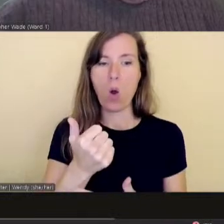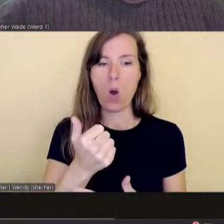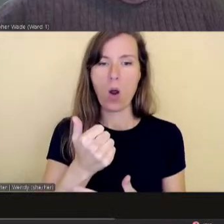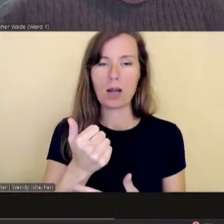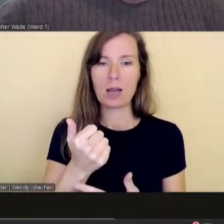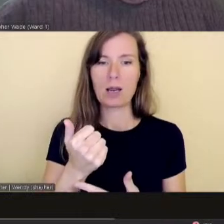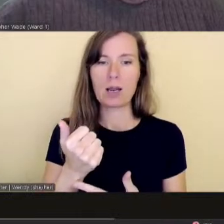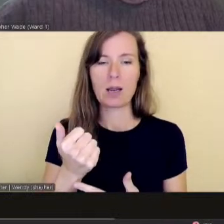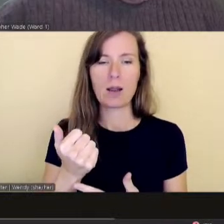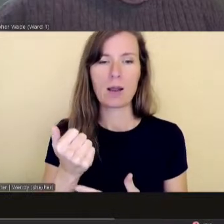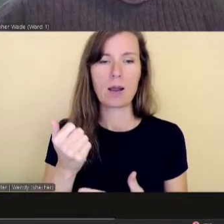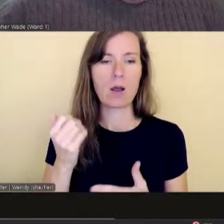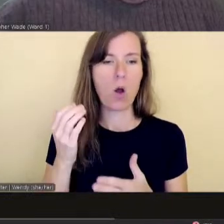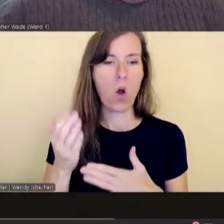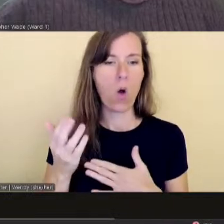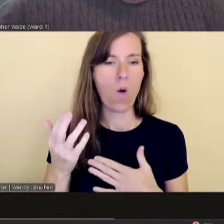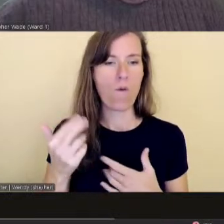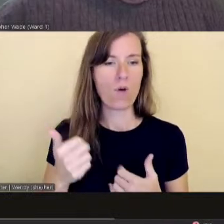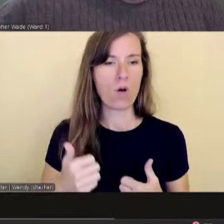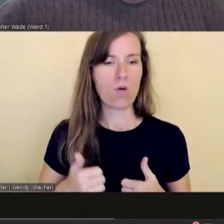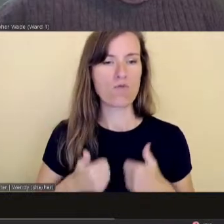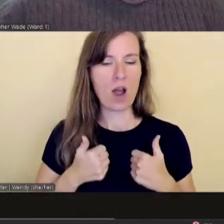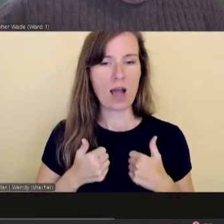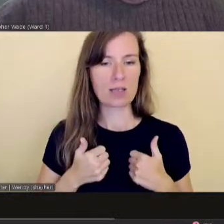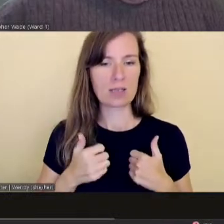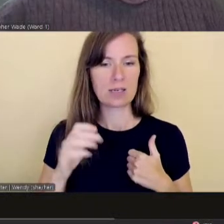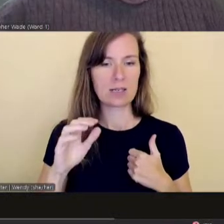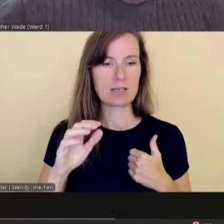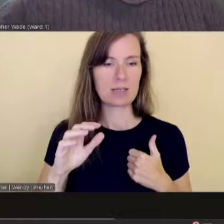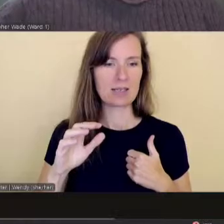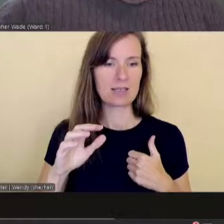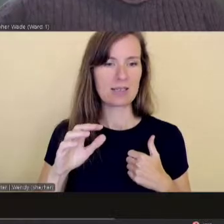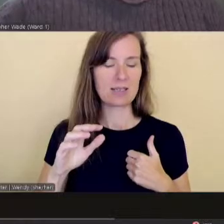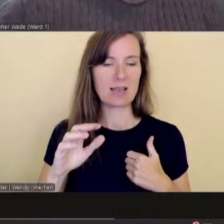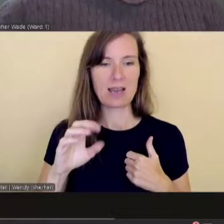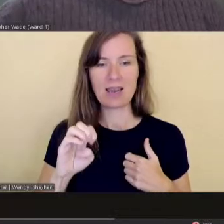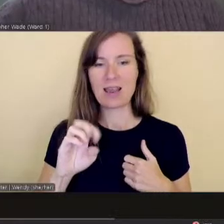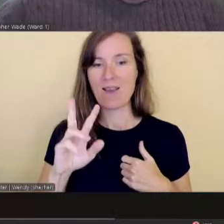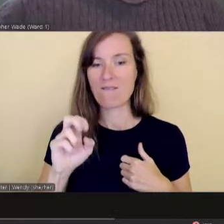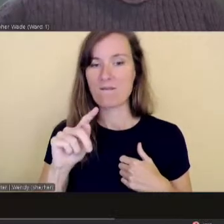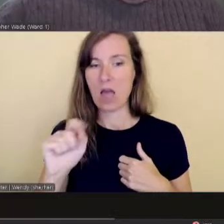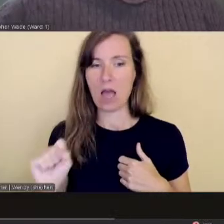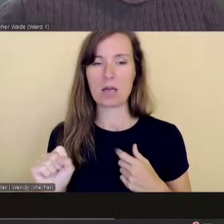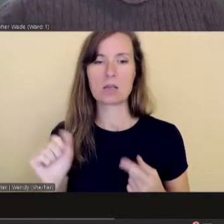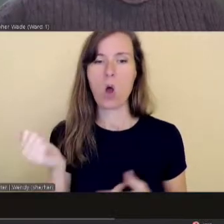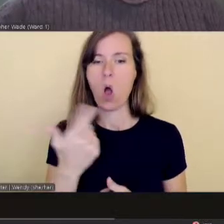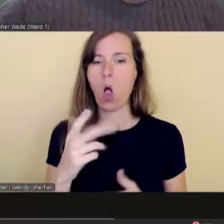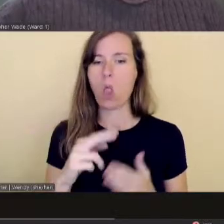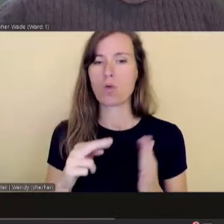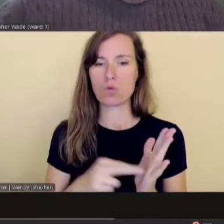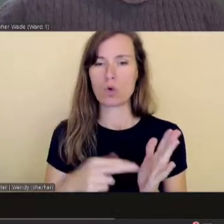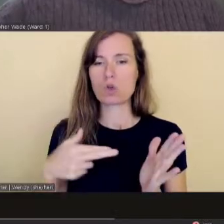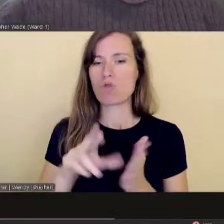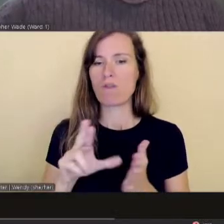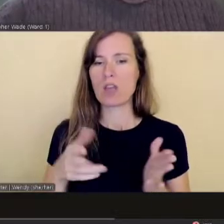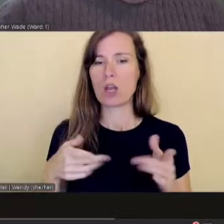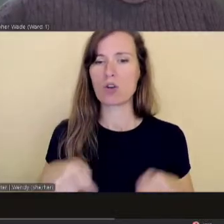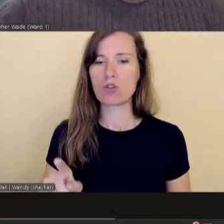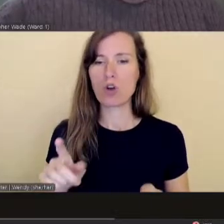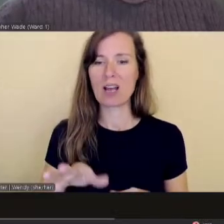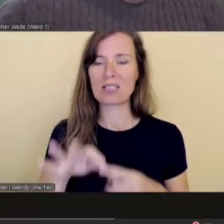rules were reviewed during the special events process, and the event did not conflict with any existing